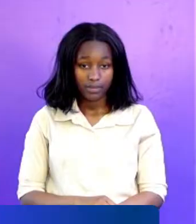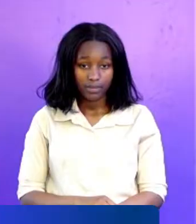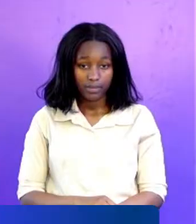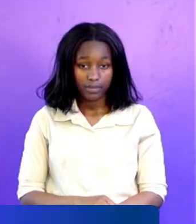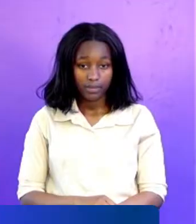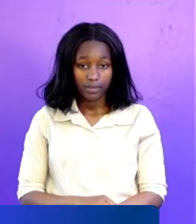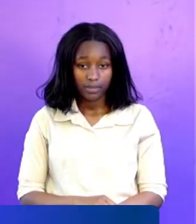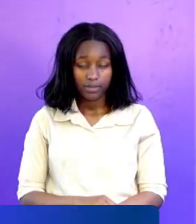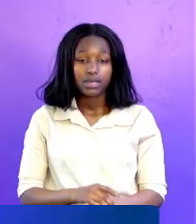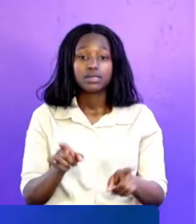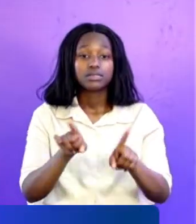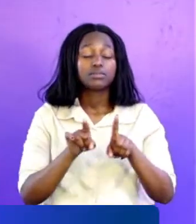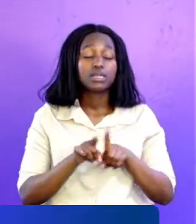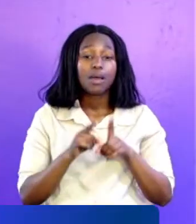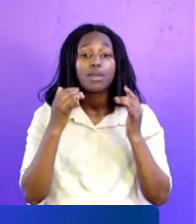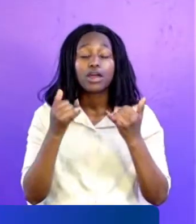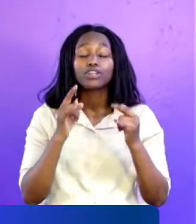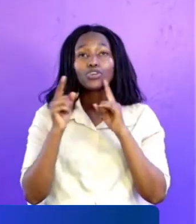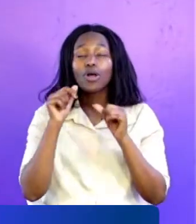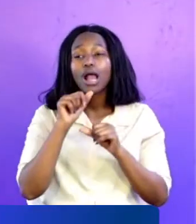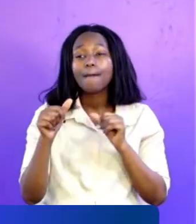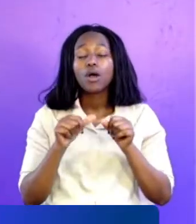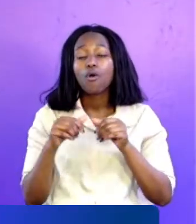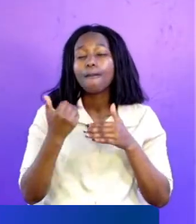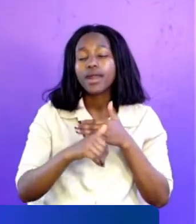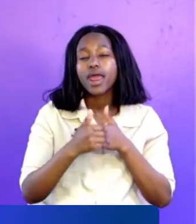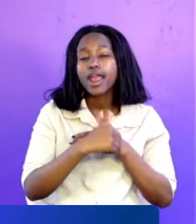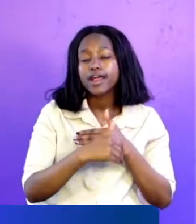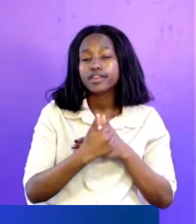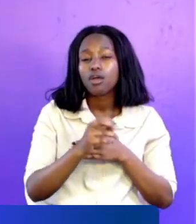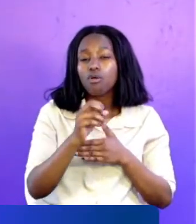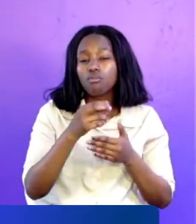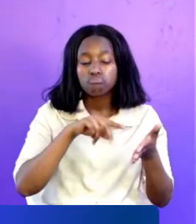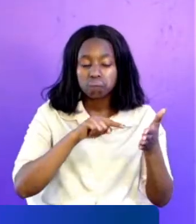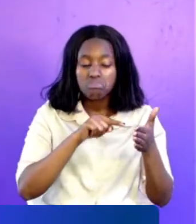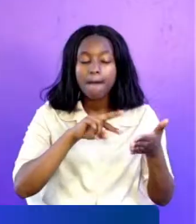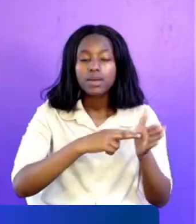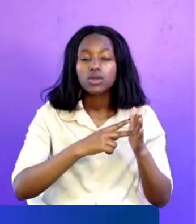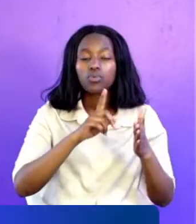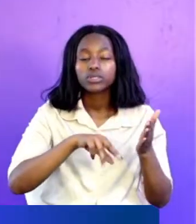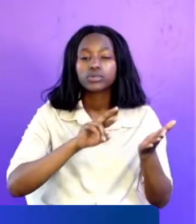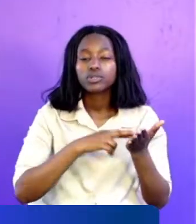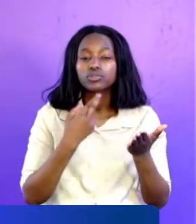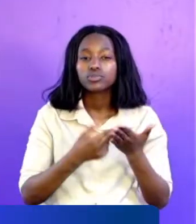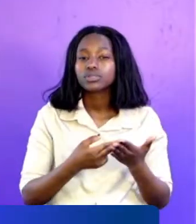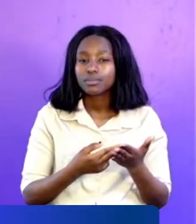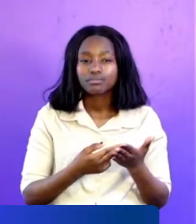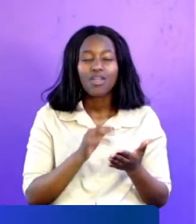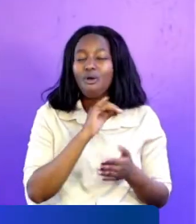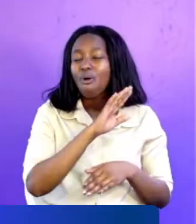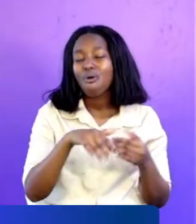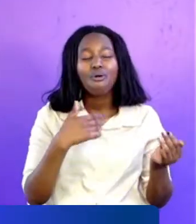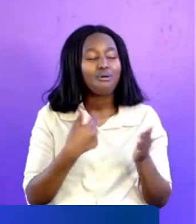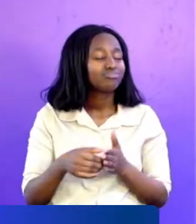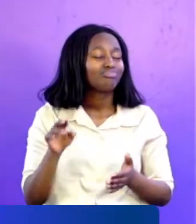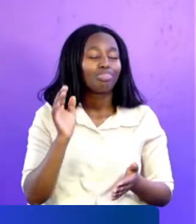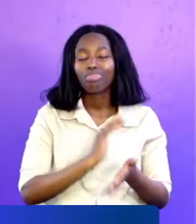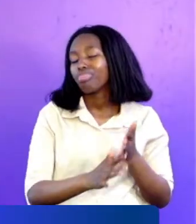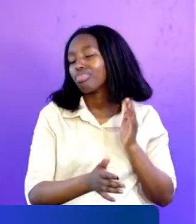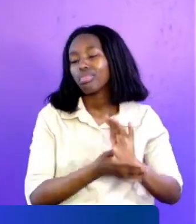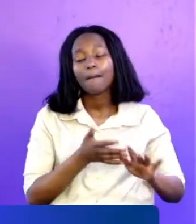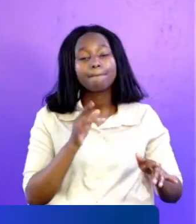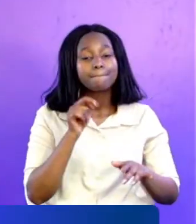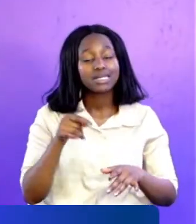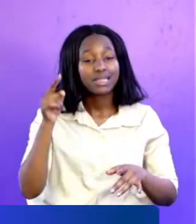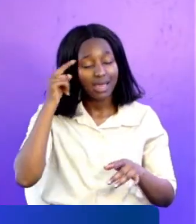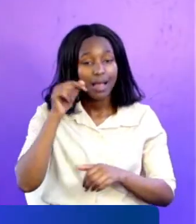about the bread. I don't know bread, I don't know where bread. All these things are just useless things. Kenya is Kenya, and we have a unitary state. It's very